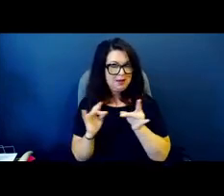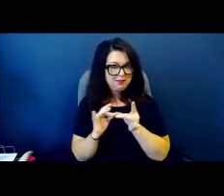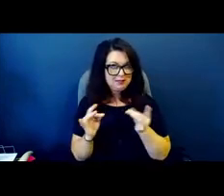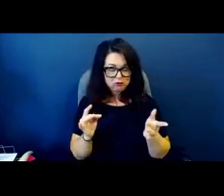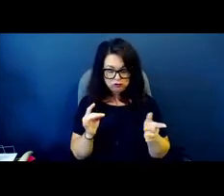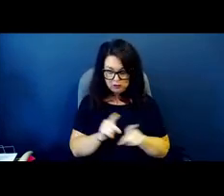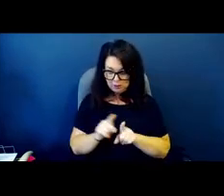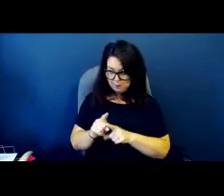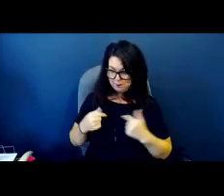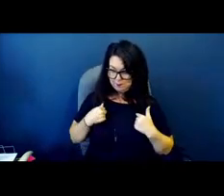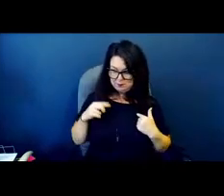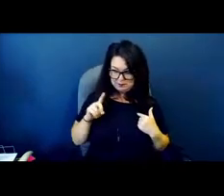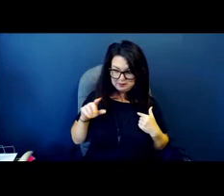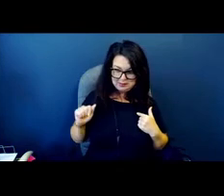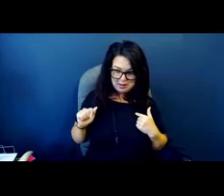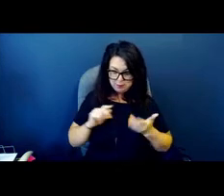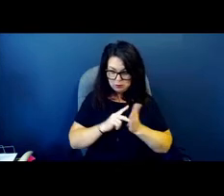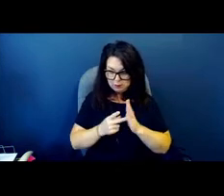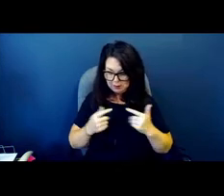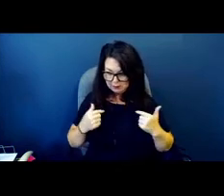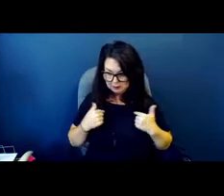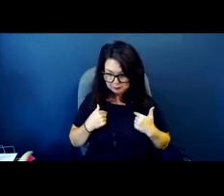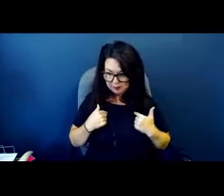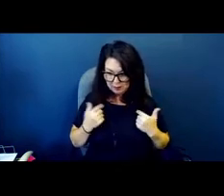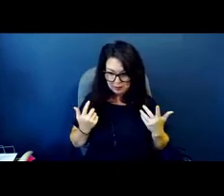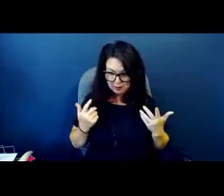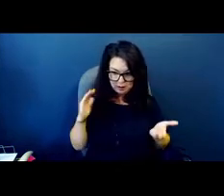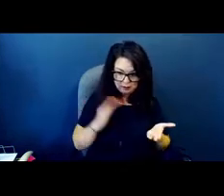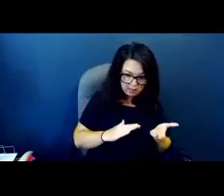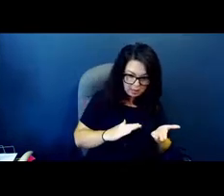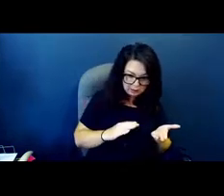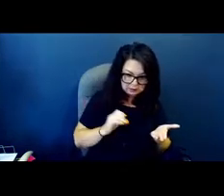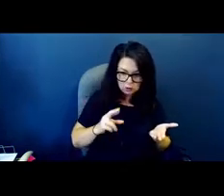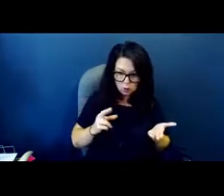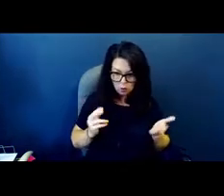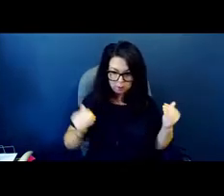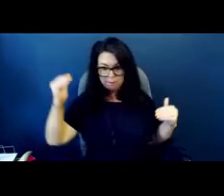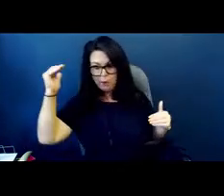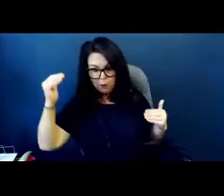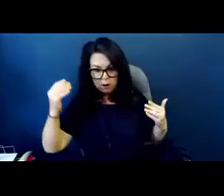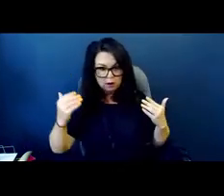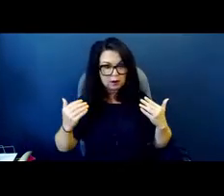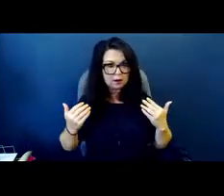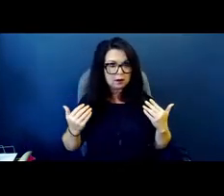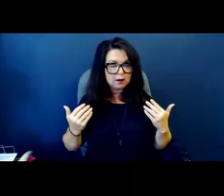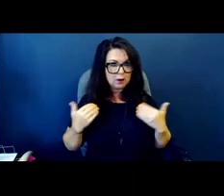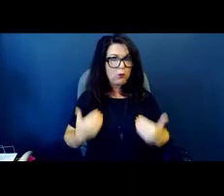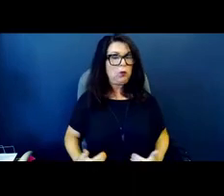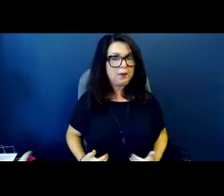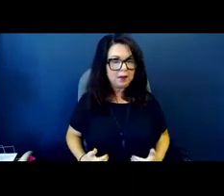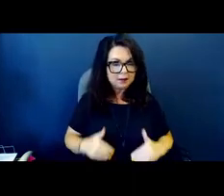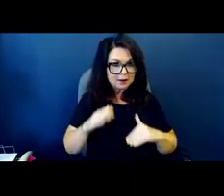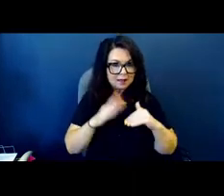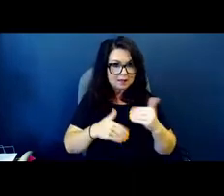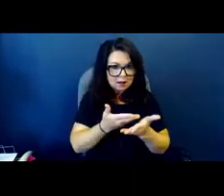disabled doesn't make me any less or more human than everybody else. So on a very basic